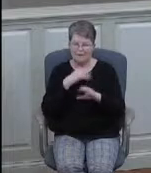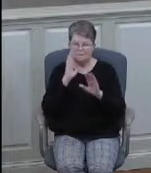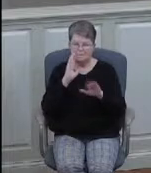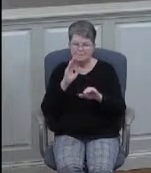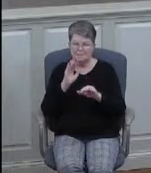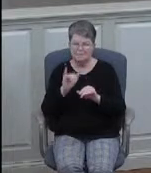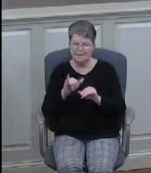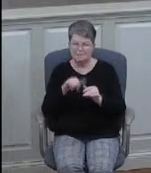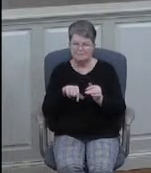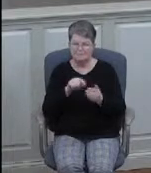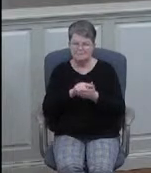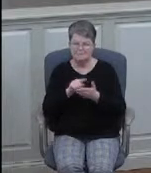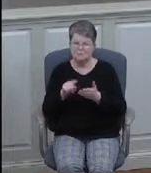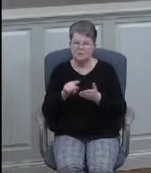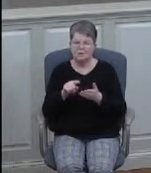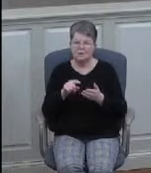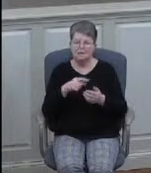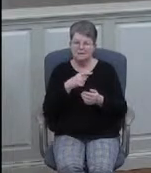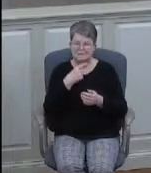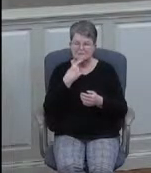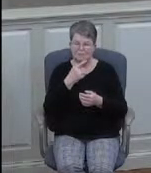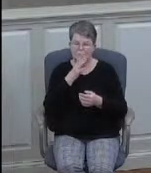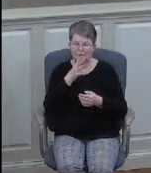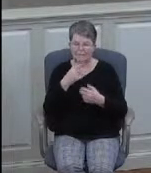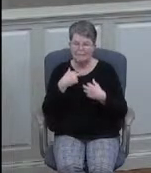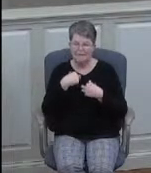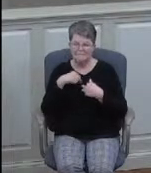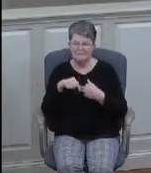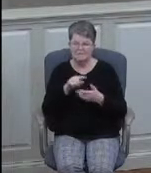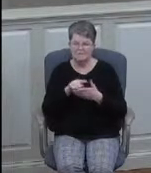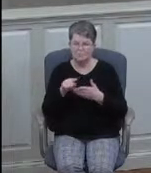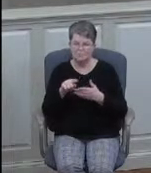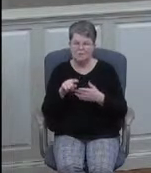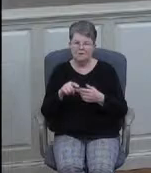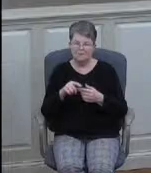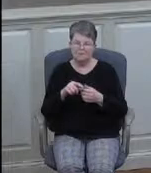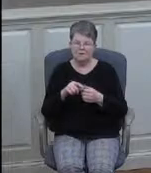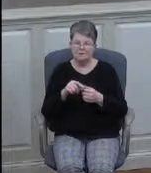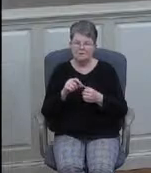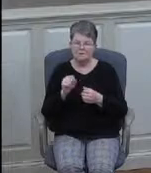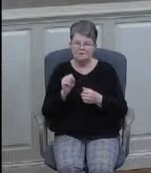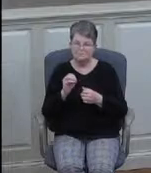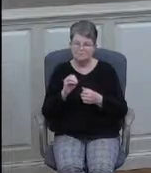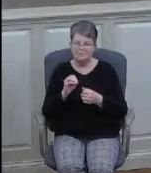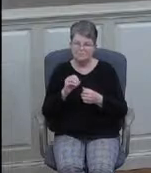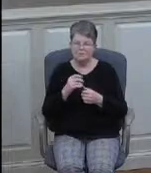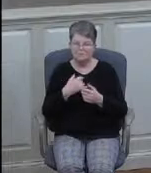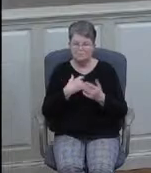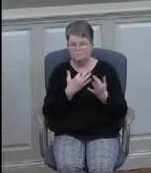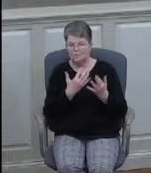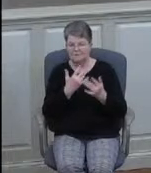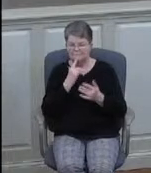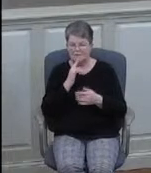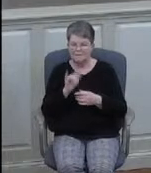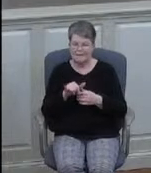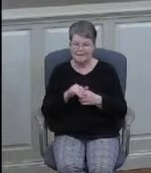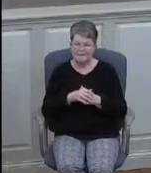this week when they indicated that we'd have it this week at our progress meeting for the fire station last week. So that we're looking for that.